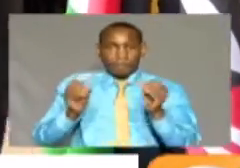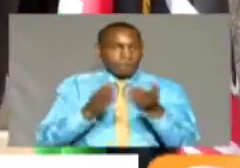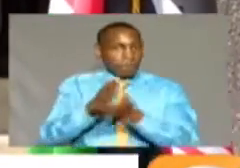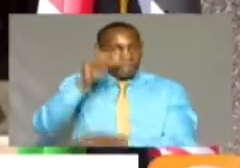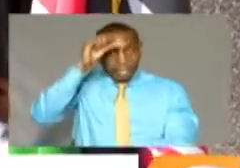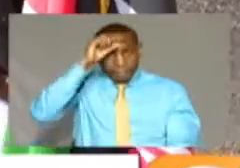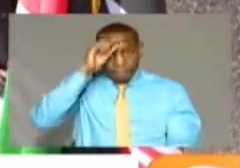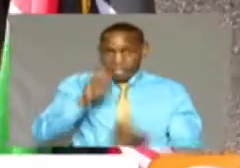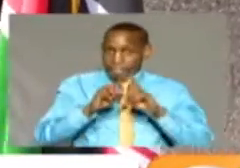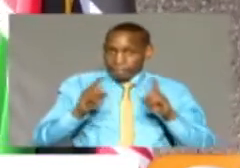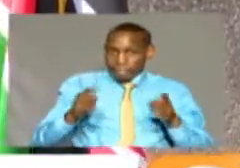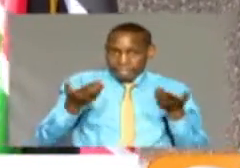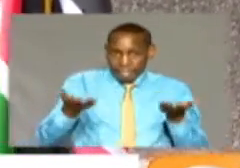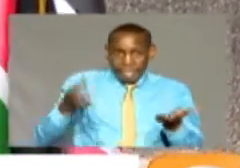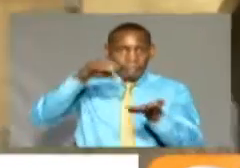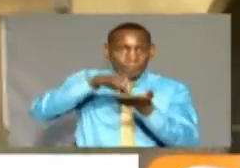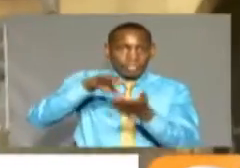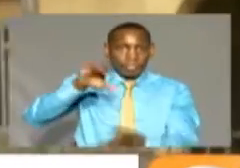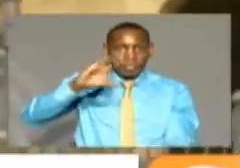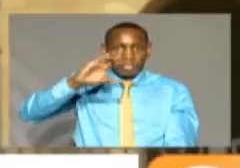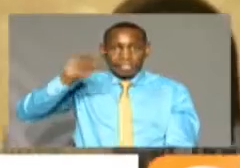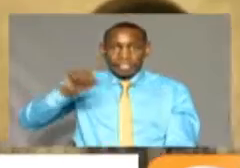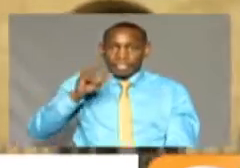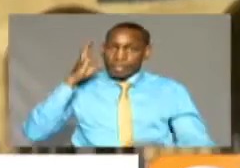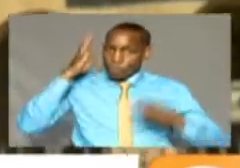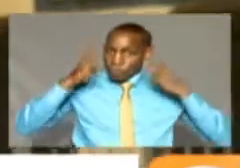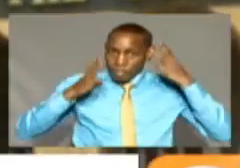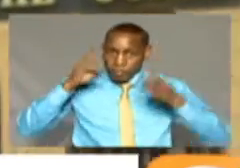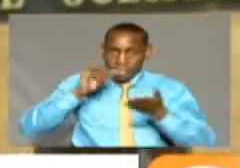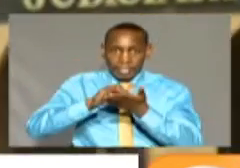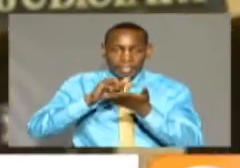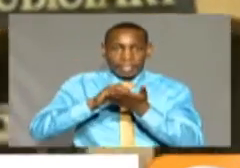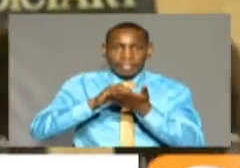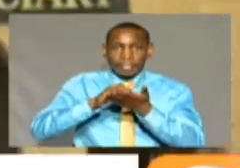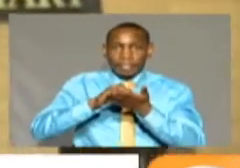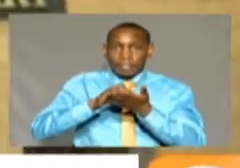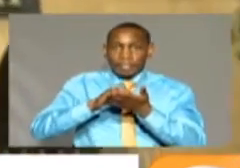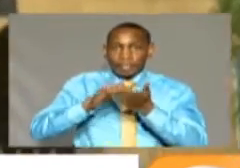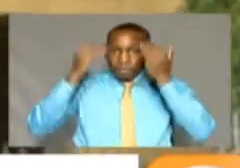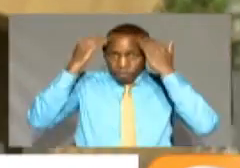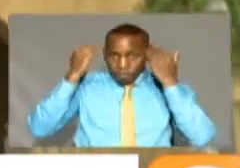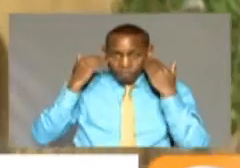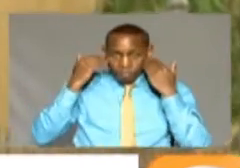executive. But as it stands, the CJ is warning that the judiciary is struggling to